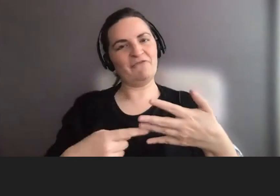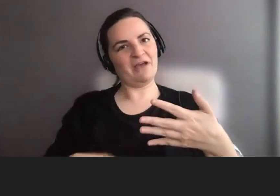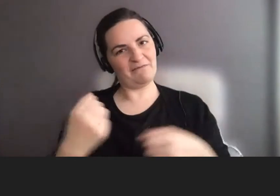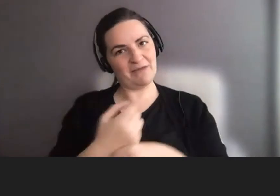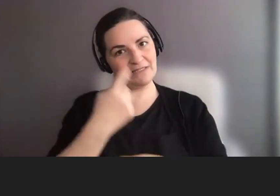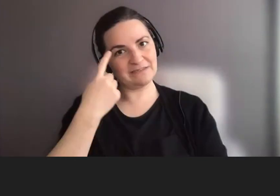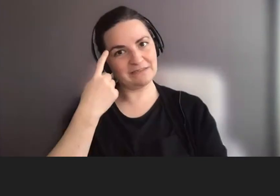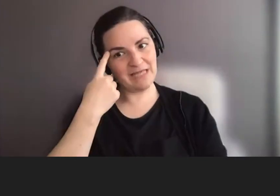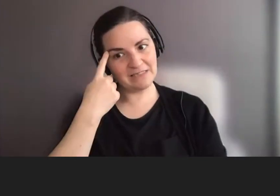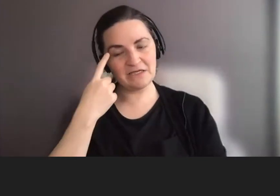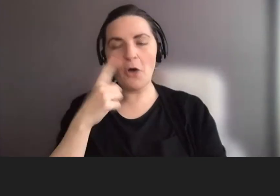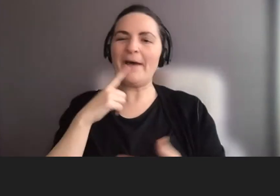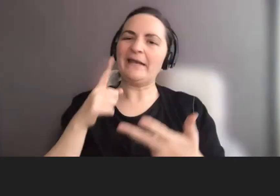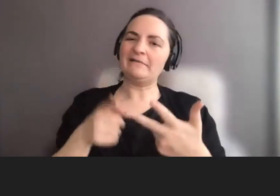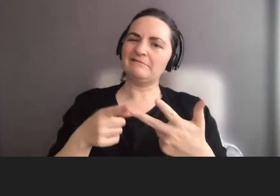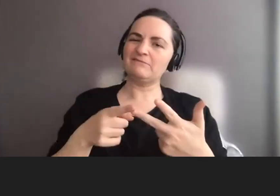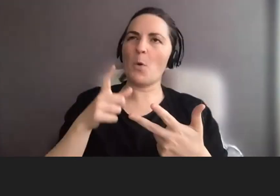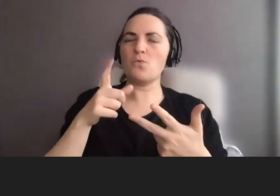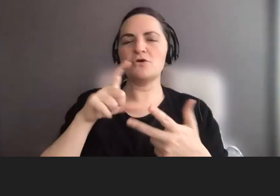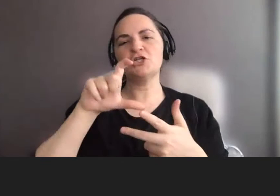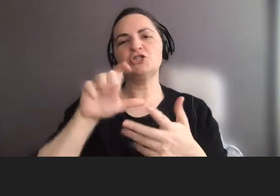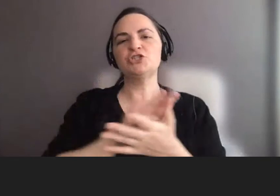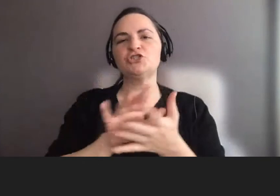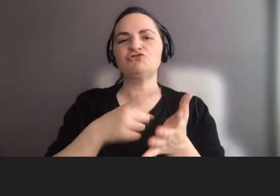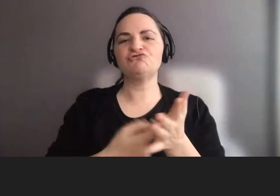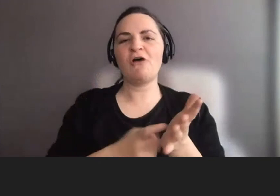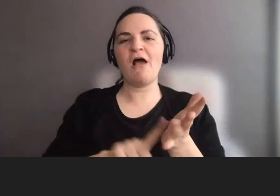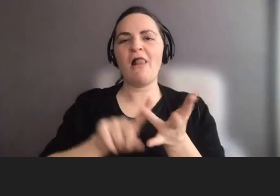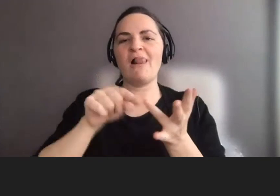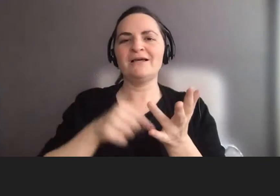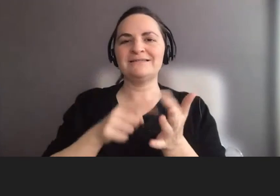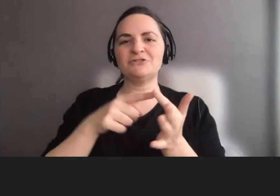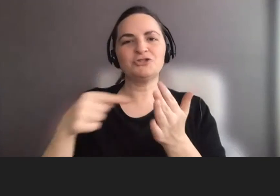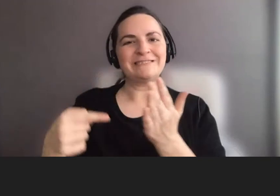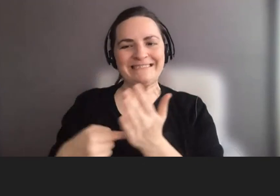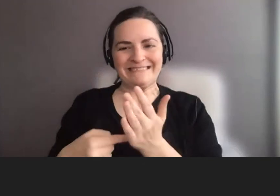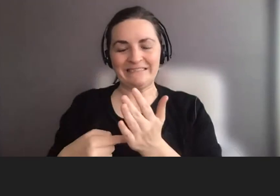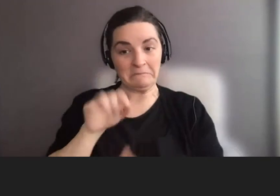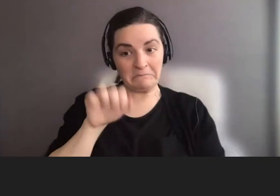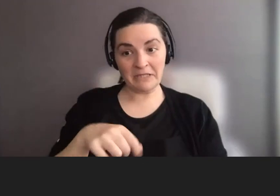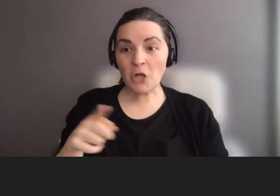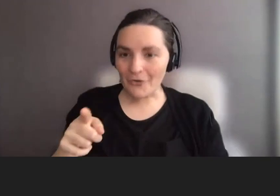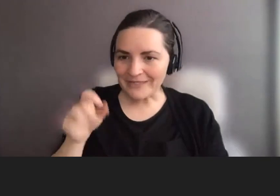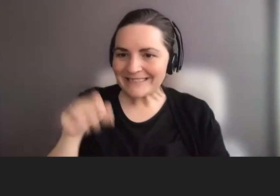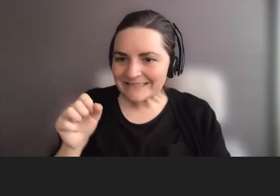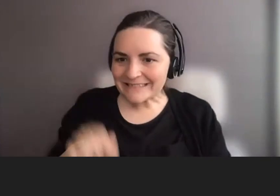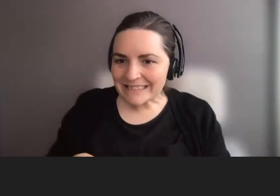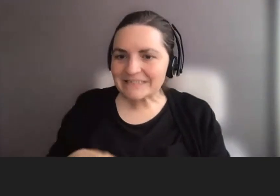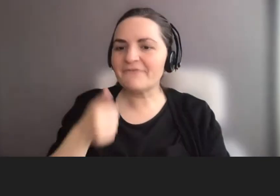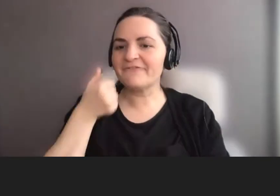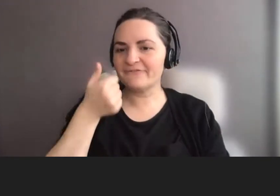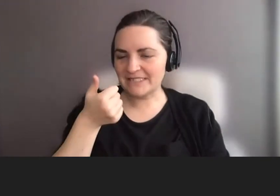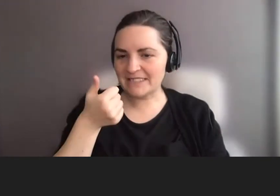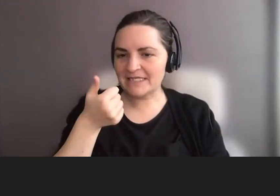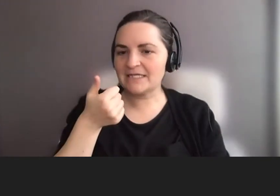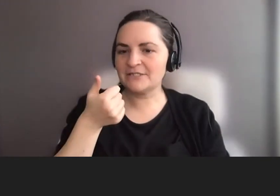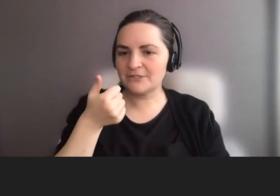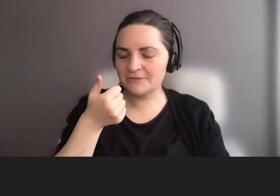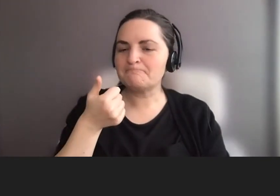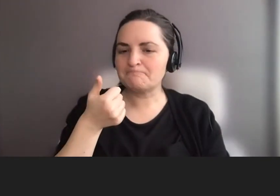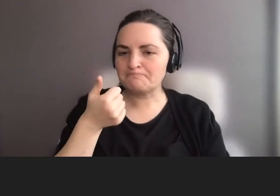person, Charlotte Tolley. Lovely. Justna, thanks for getting back to me. That's brilliant.